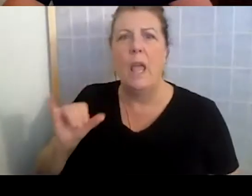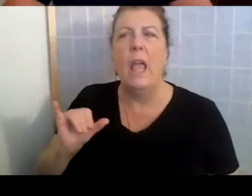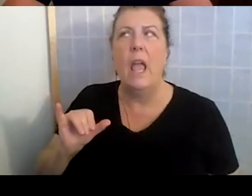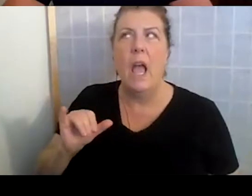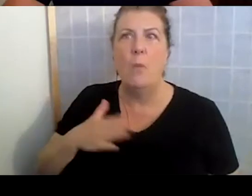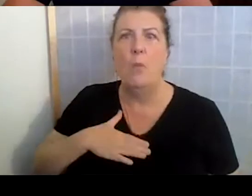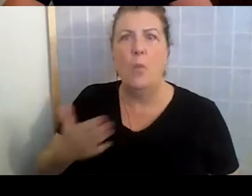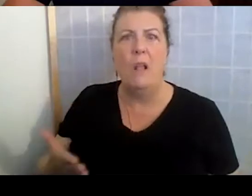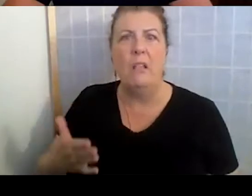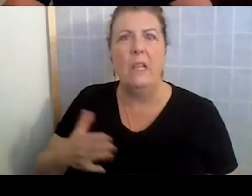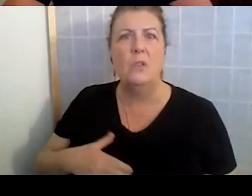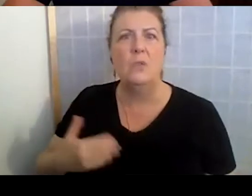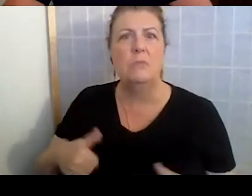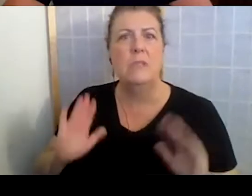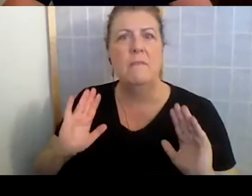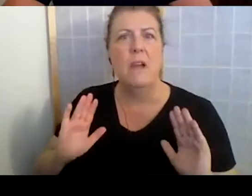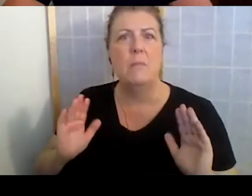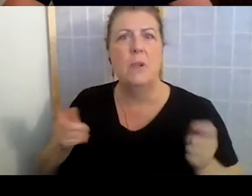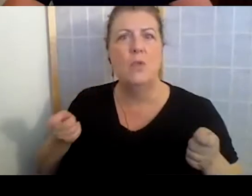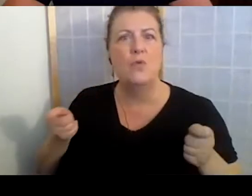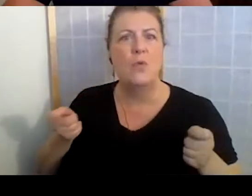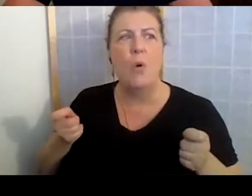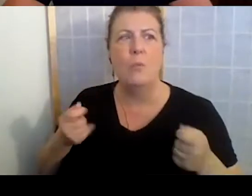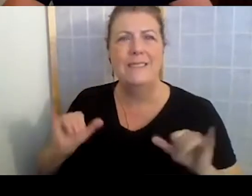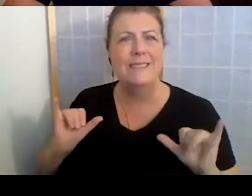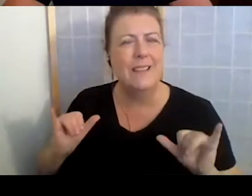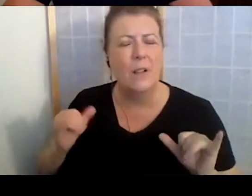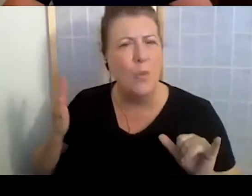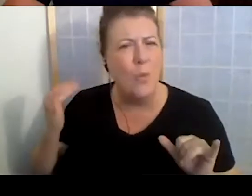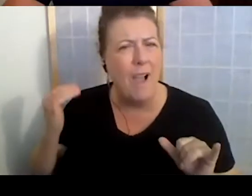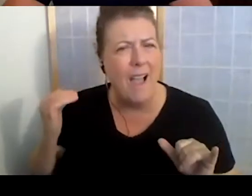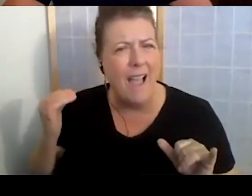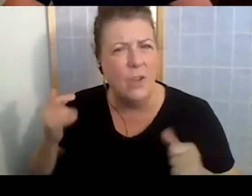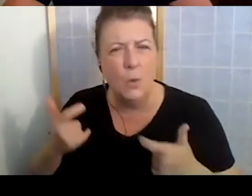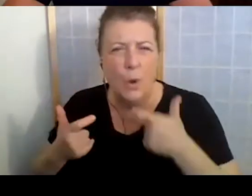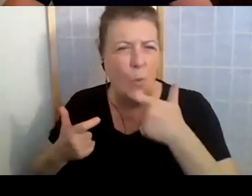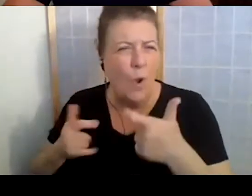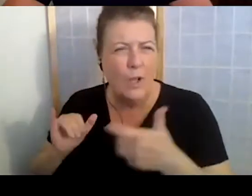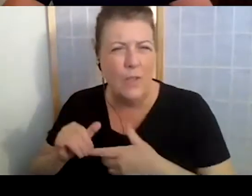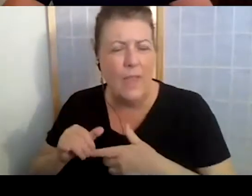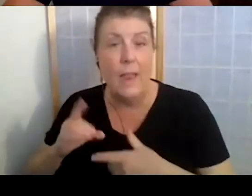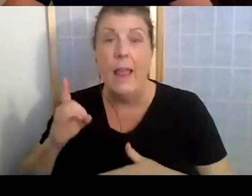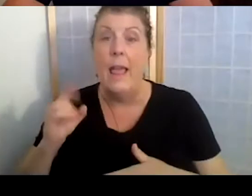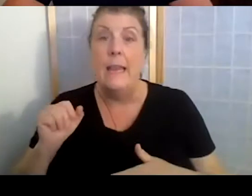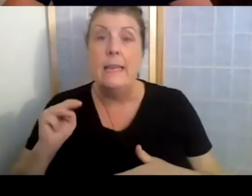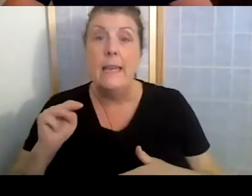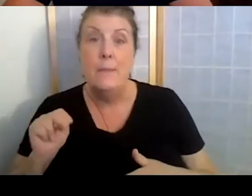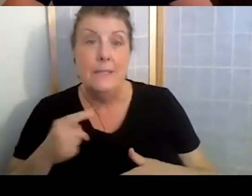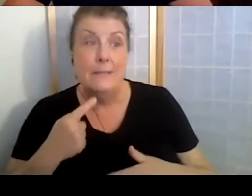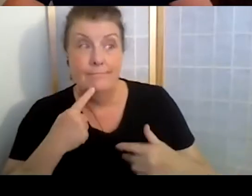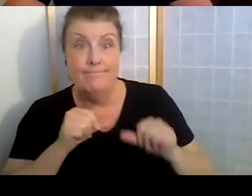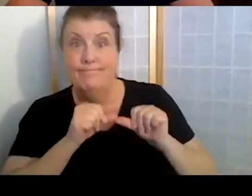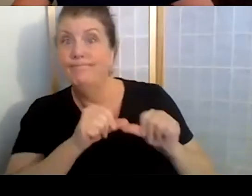and let you put that in, but why? What is the intellectual reason for why she does that? And Damon just kept saying like, I don't know